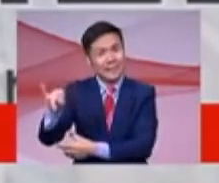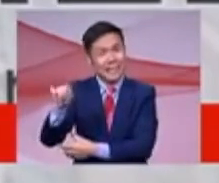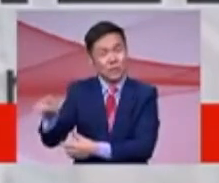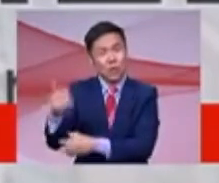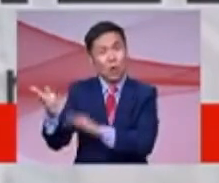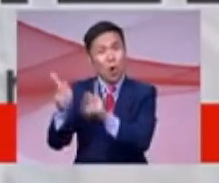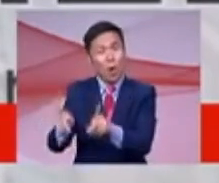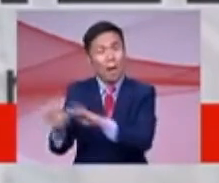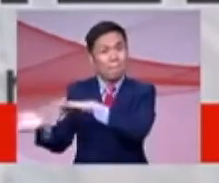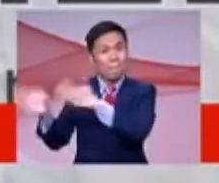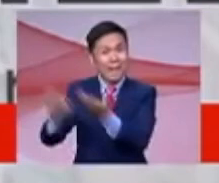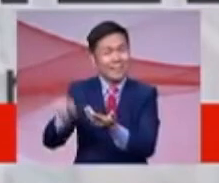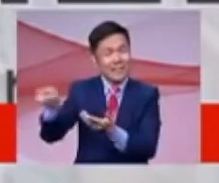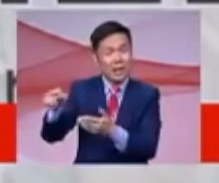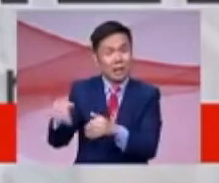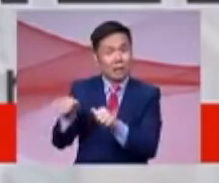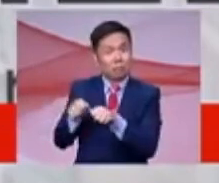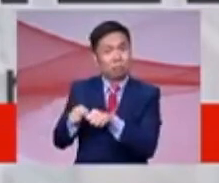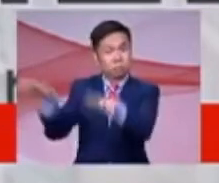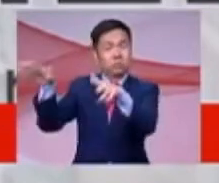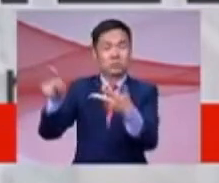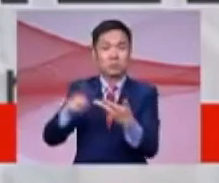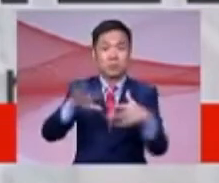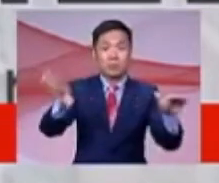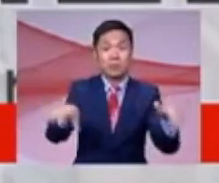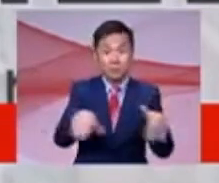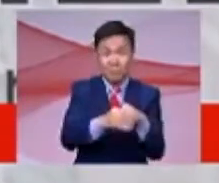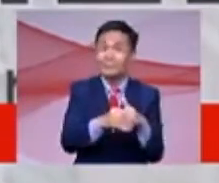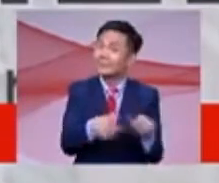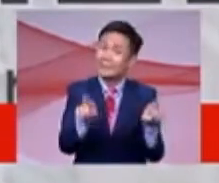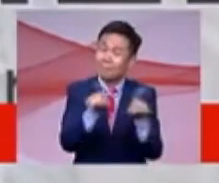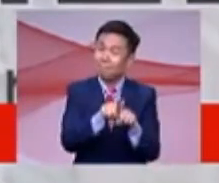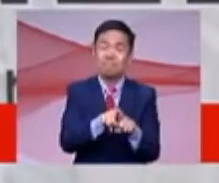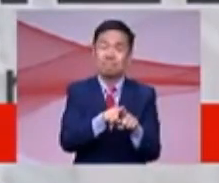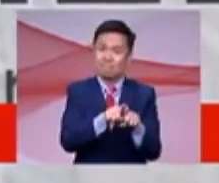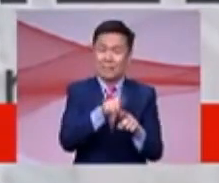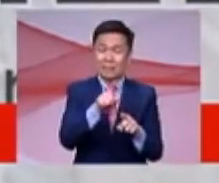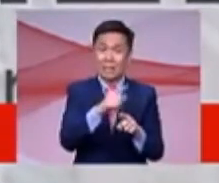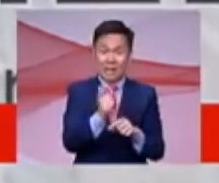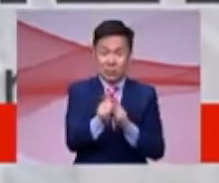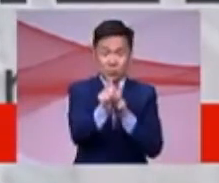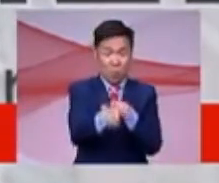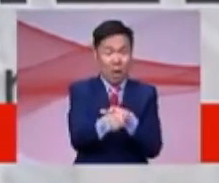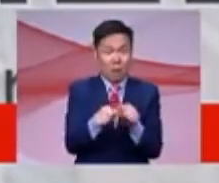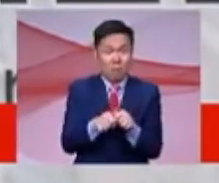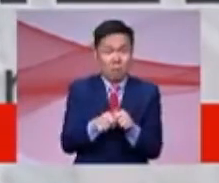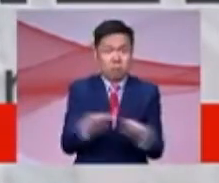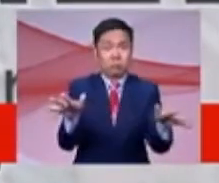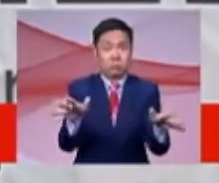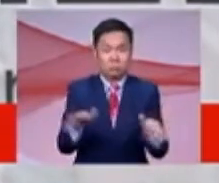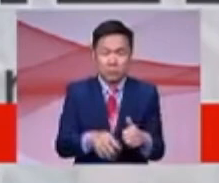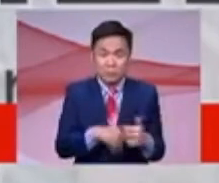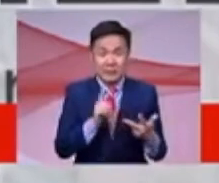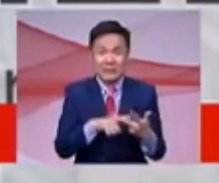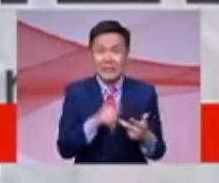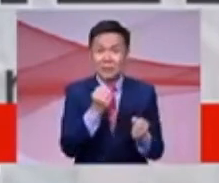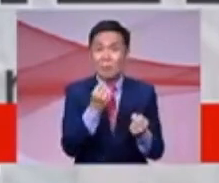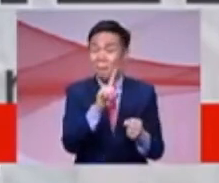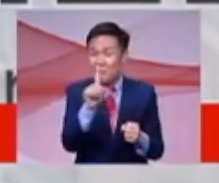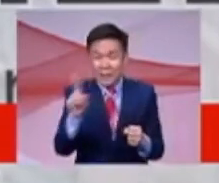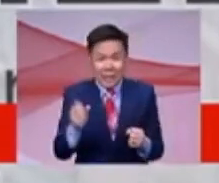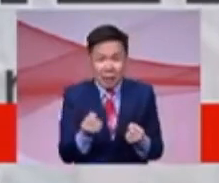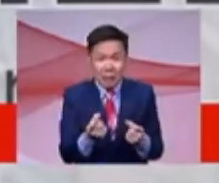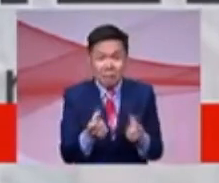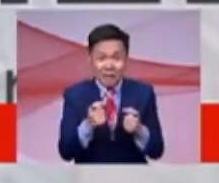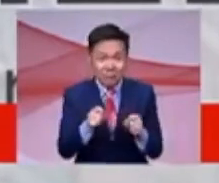spreader event. In weddings, we have documented in terms of super spreader events. So all super spreader events,